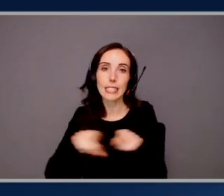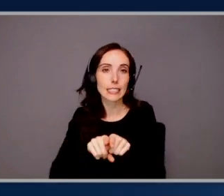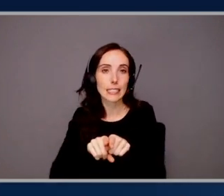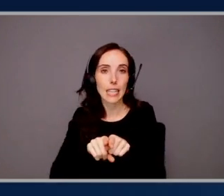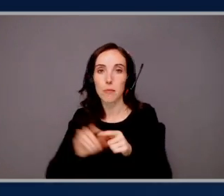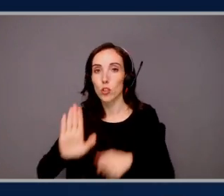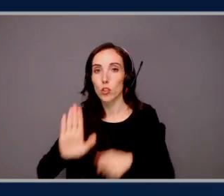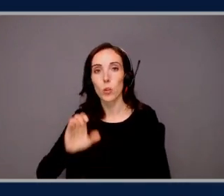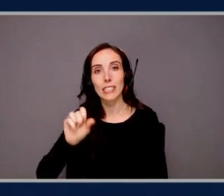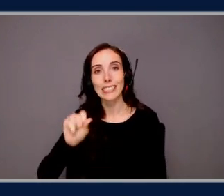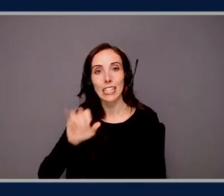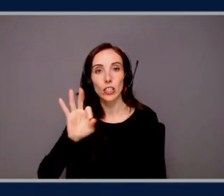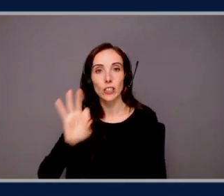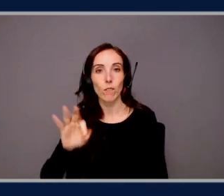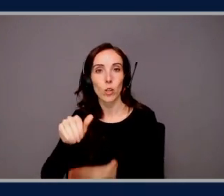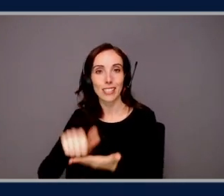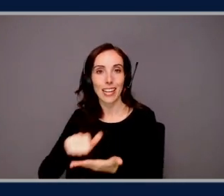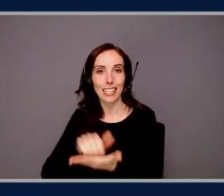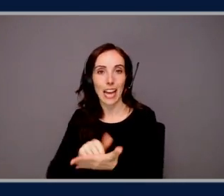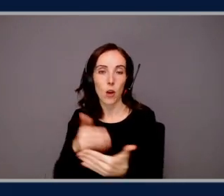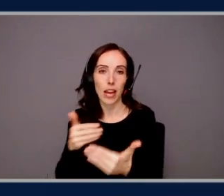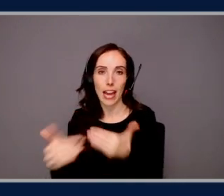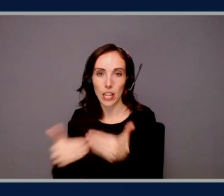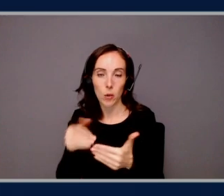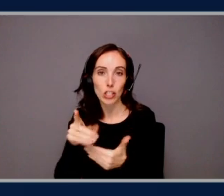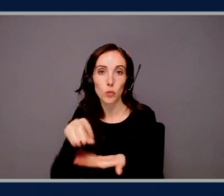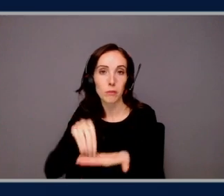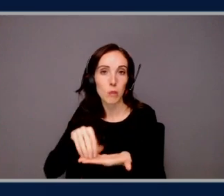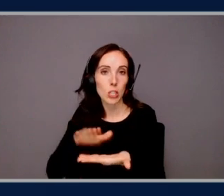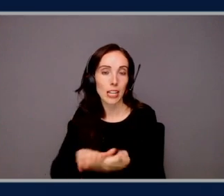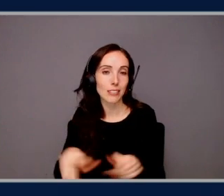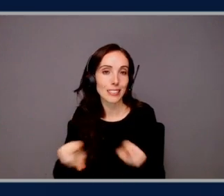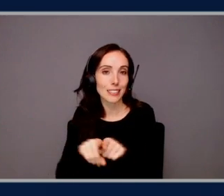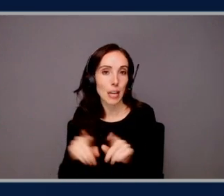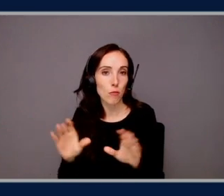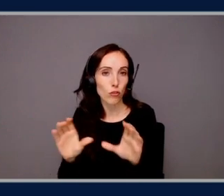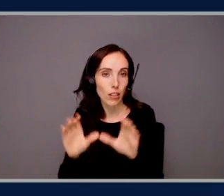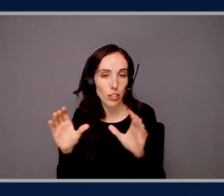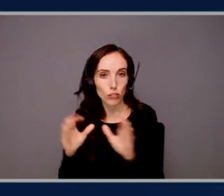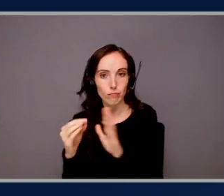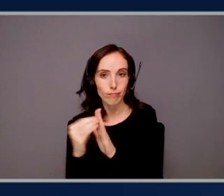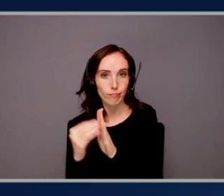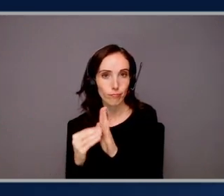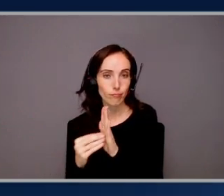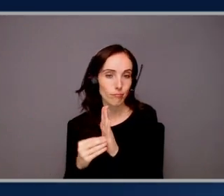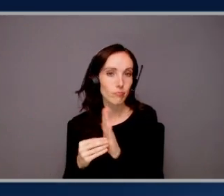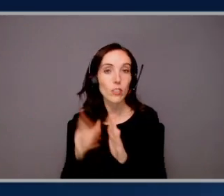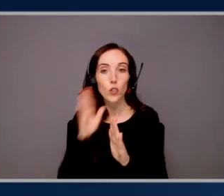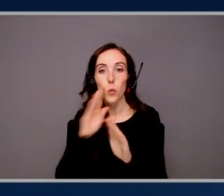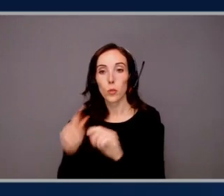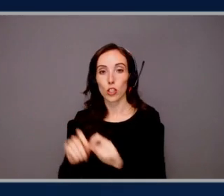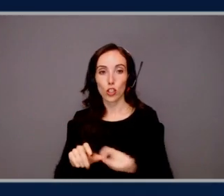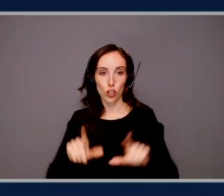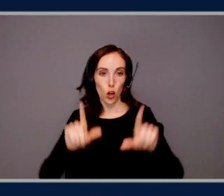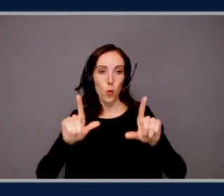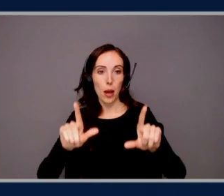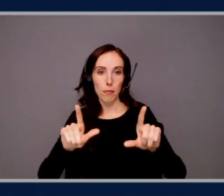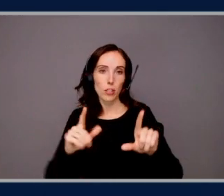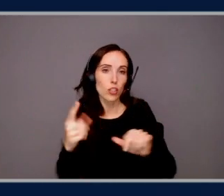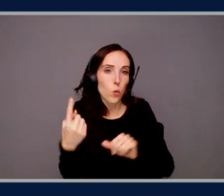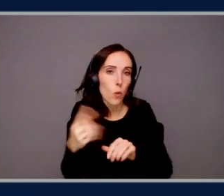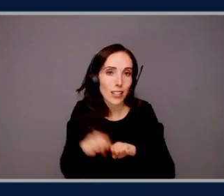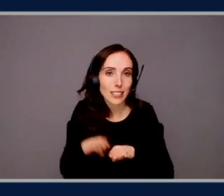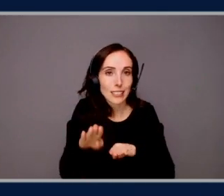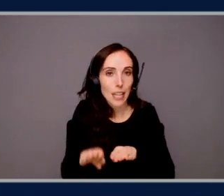Salesforce account anyways. Yeah. It would actually, for the same credentials, it'll prompt you in the same manner, right? So it'll show up here. It's just one step and create